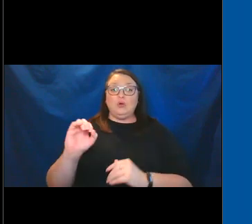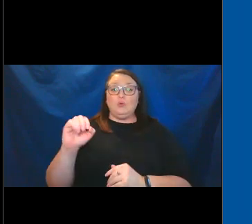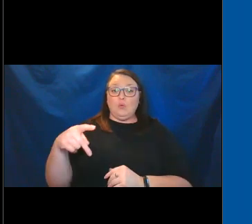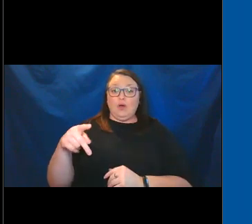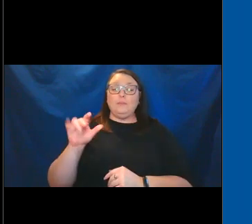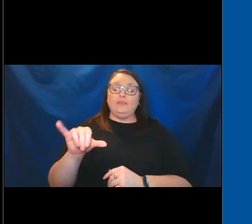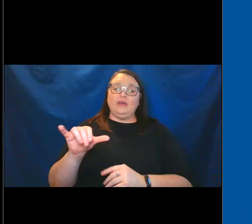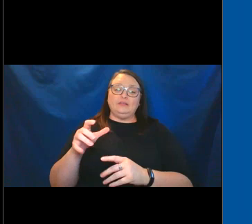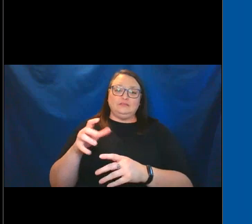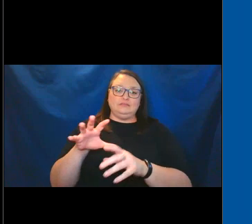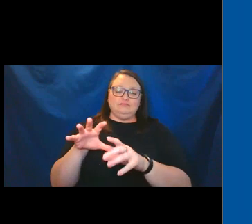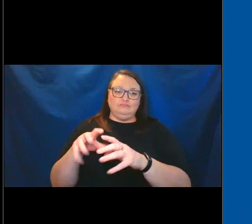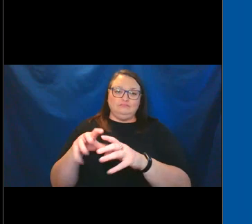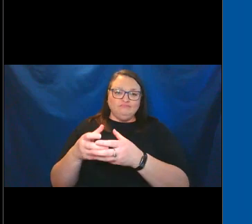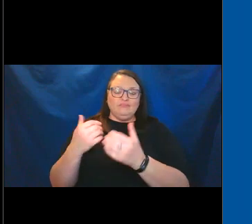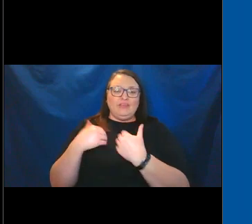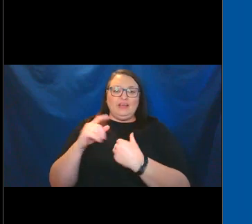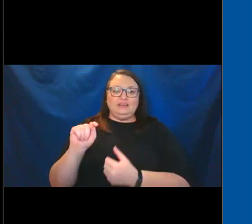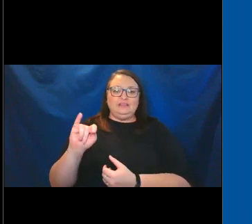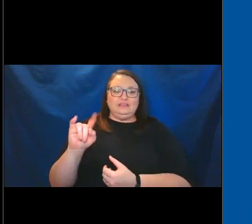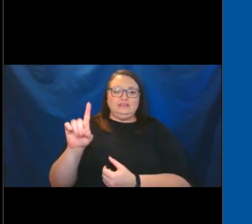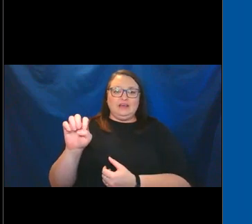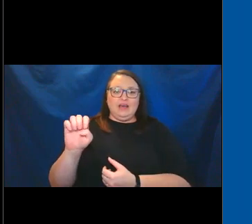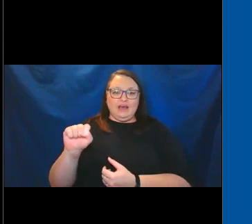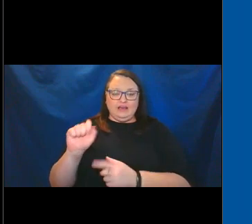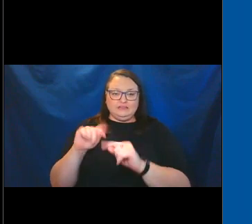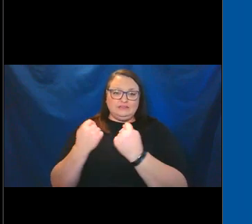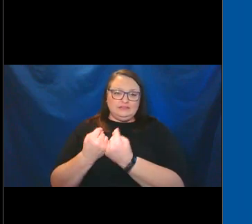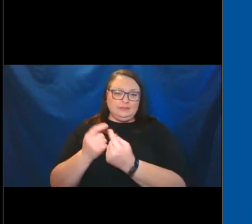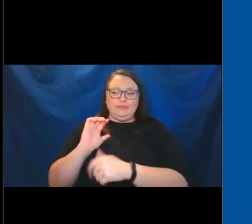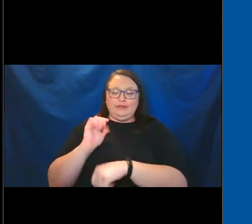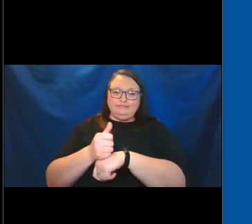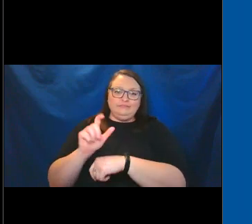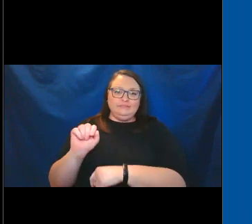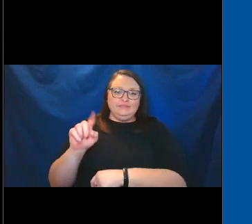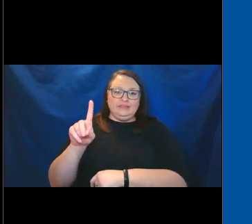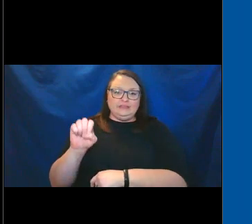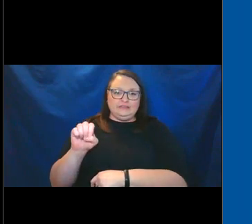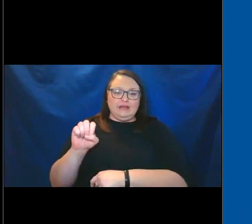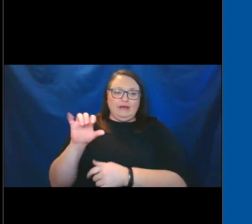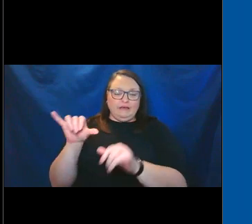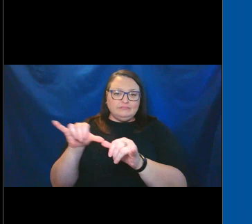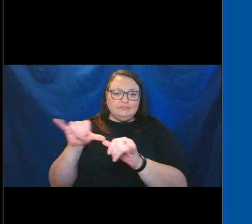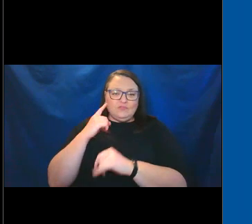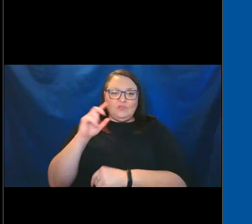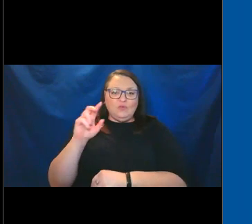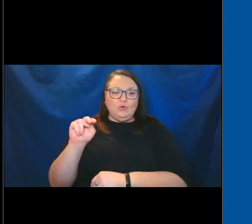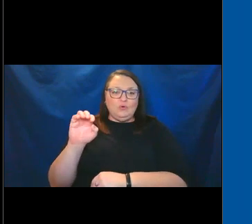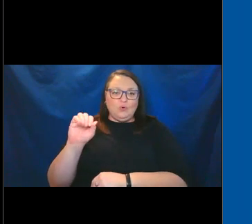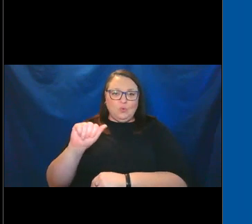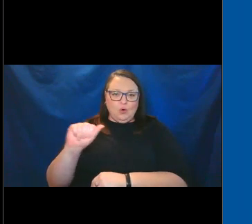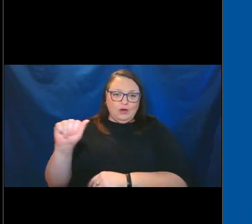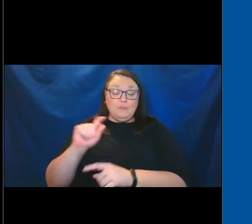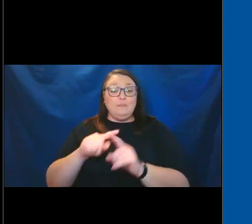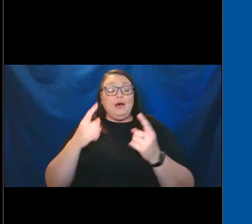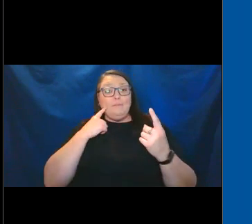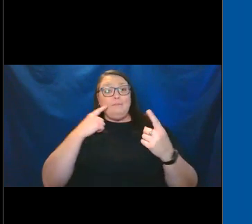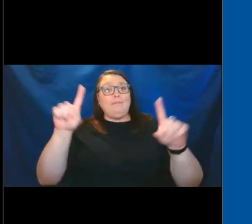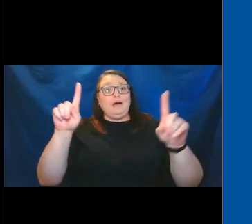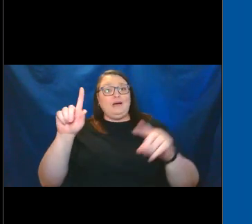team and the folks who put in the tide gauges for NOAA. But they did come around to believing us in 2019,